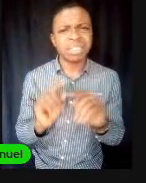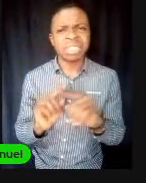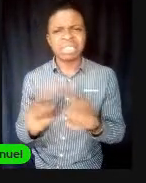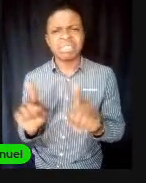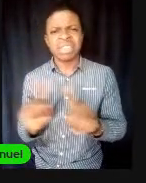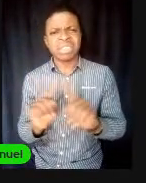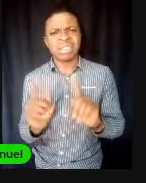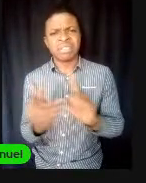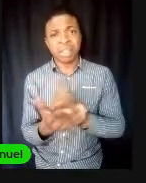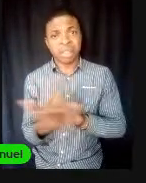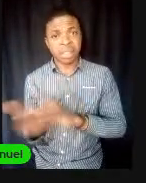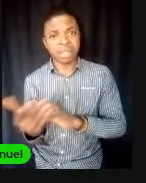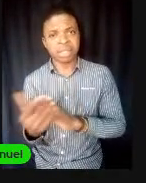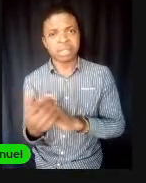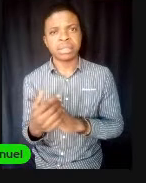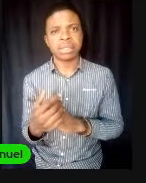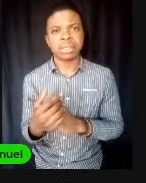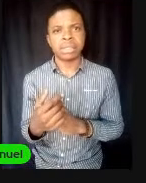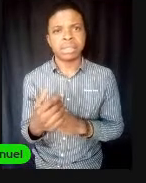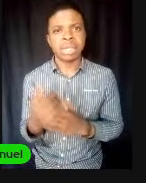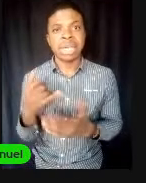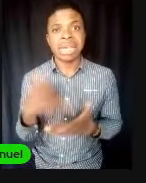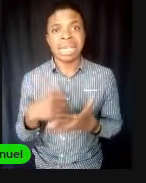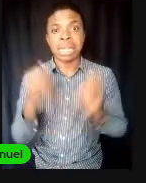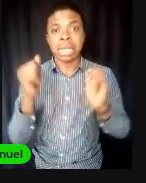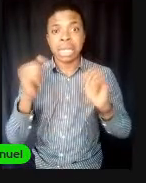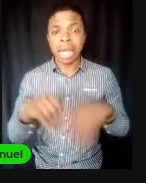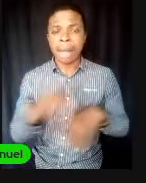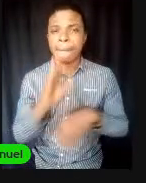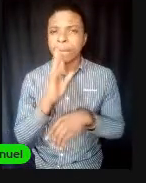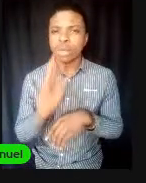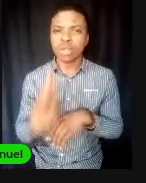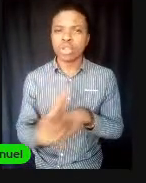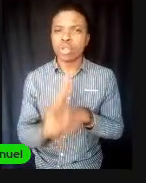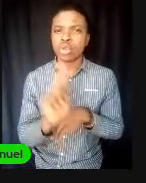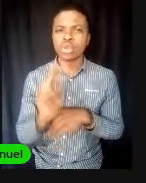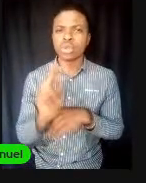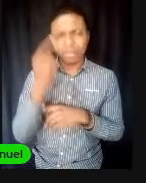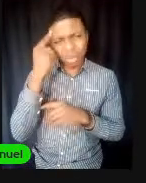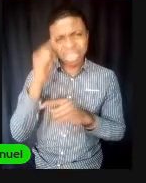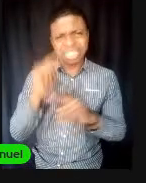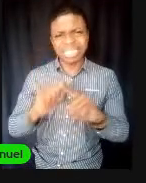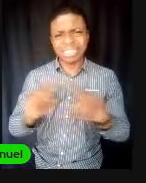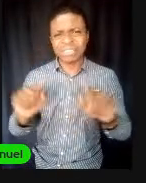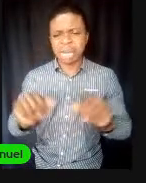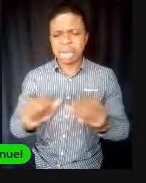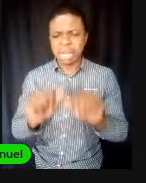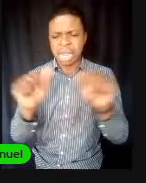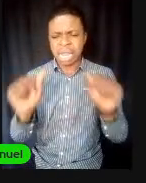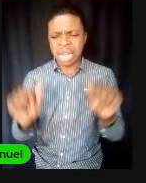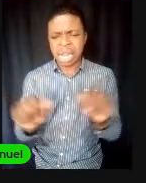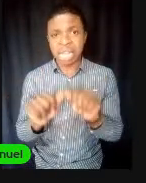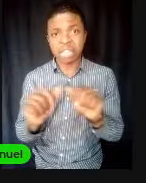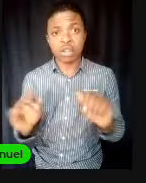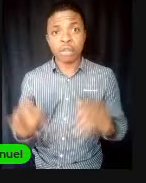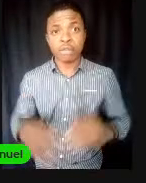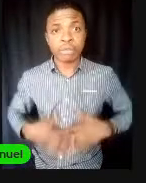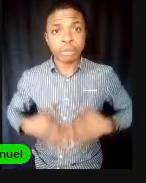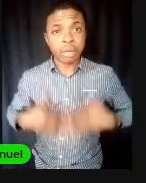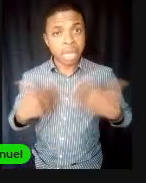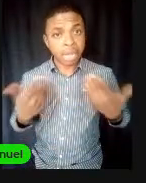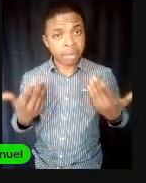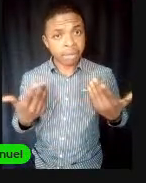in every area of life. It can fit in. You can architects can use it. Architects use it. People that build houses use